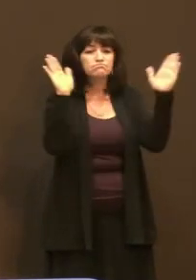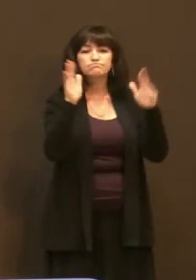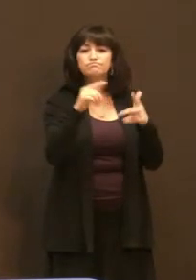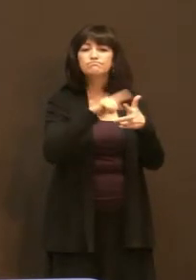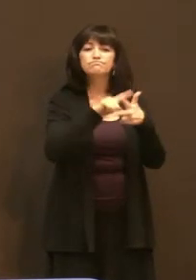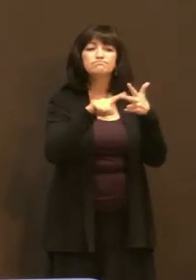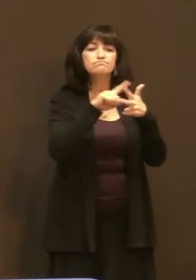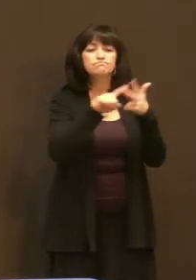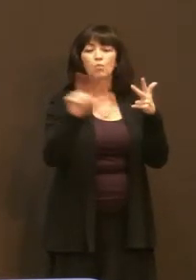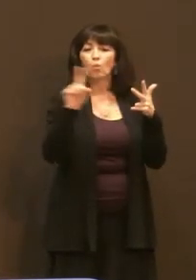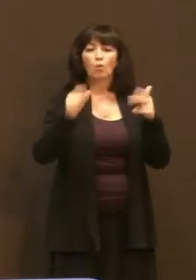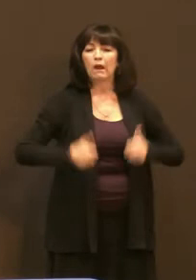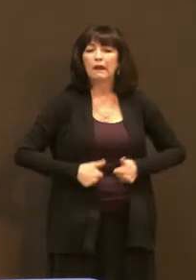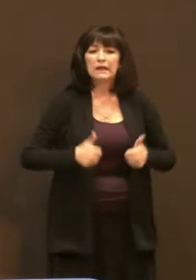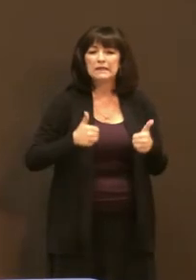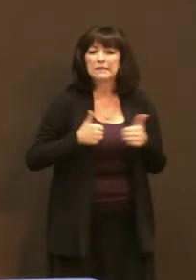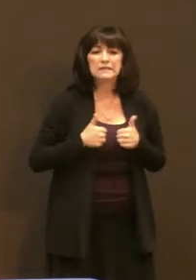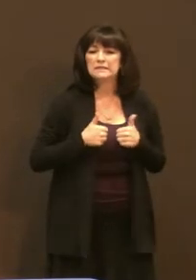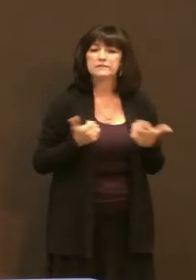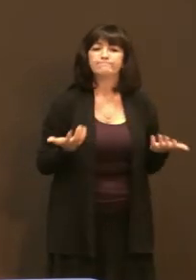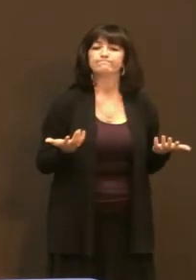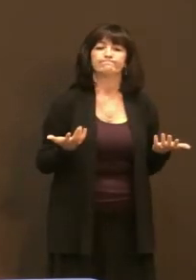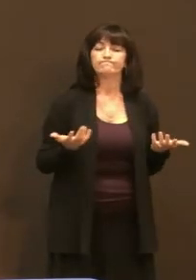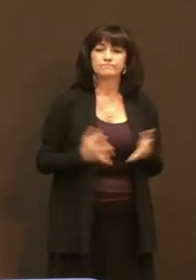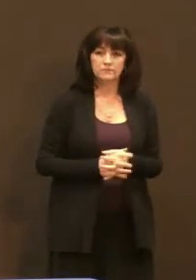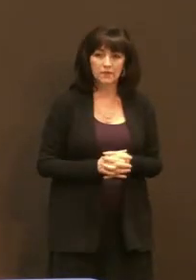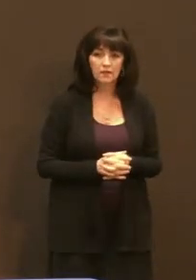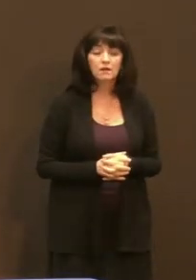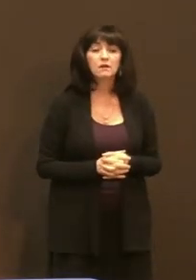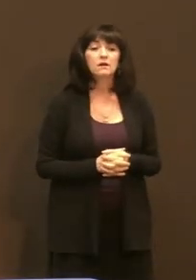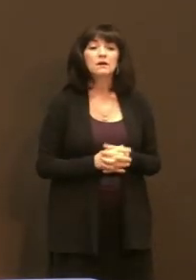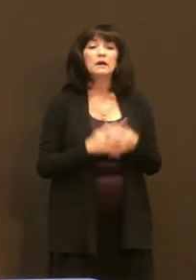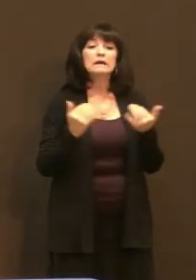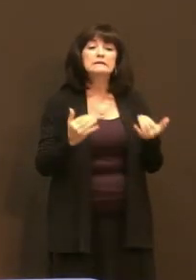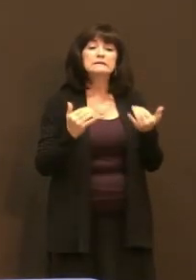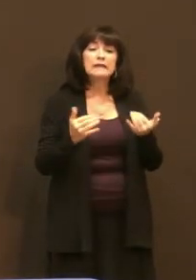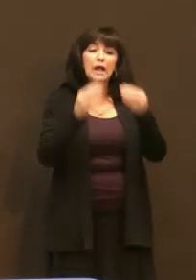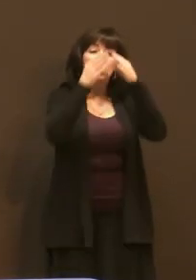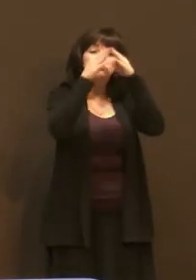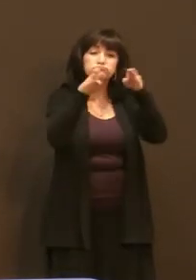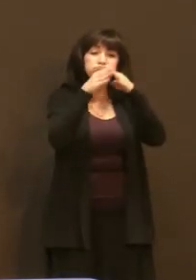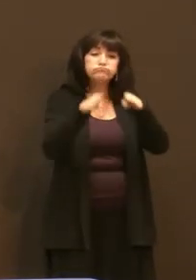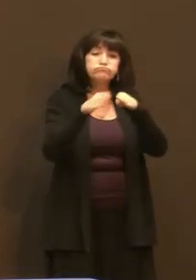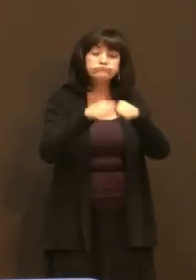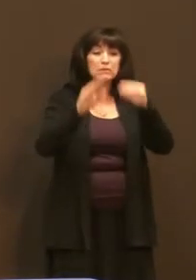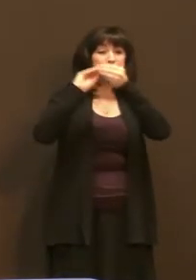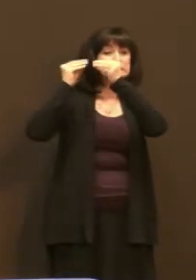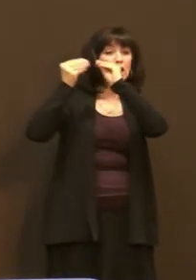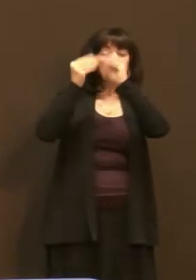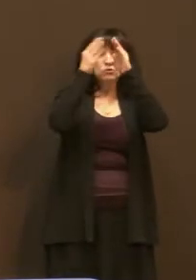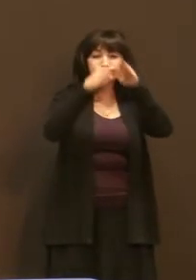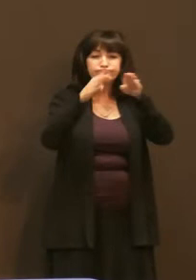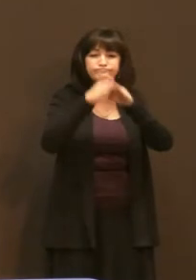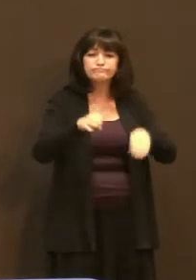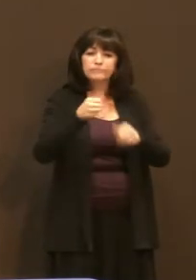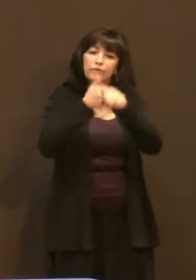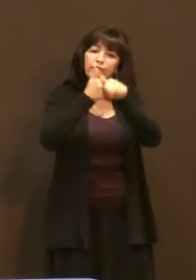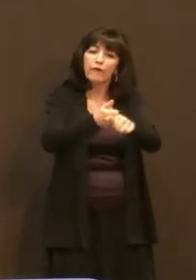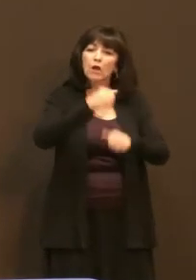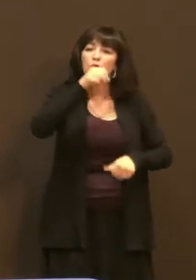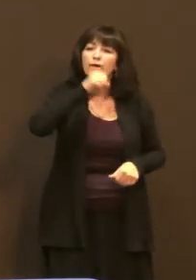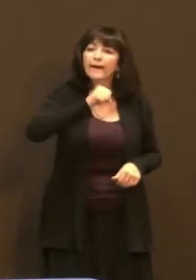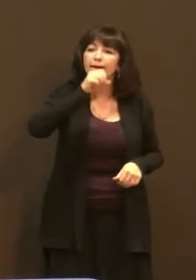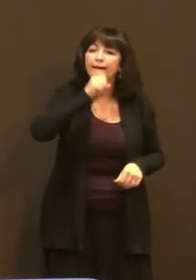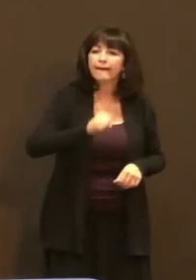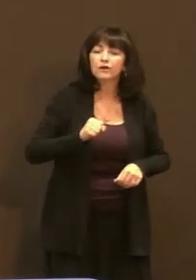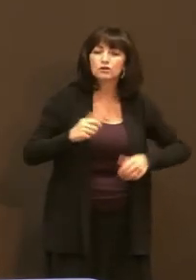origin. So here's the breakdown by age. We pay really close attention to this, and one of the observations that